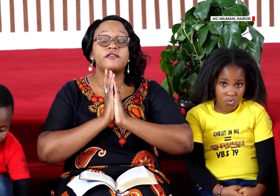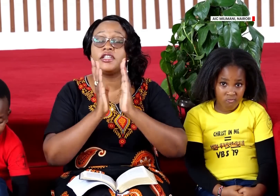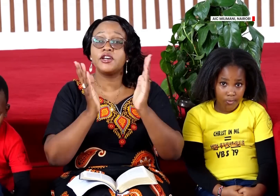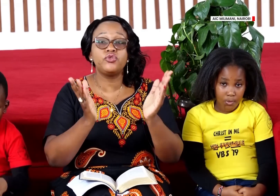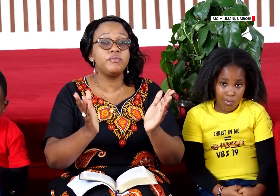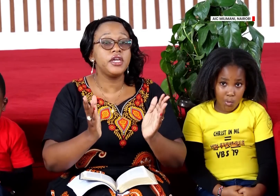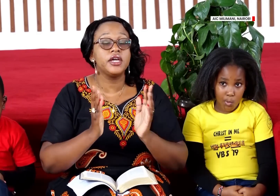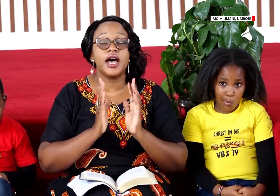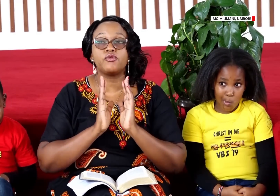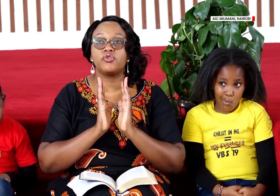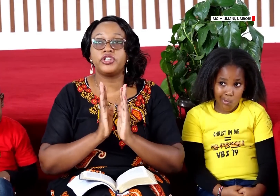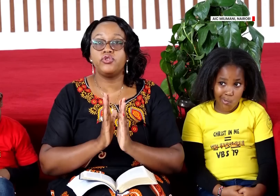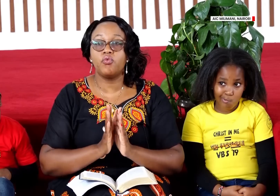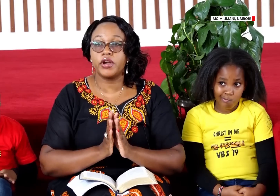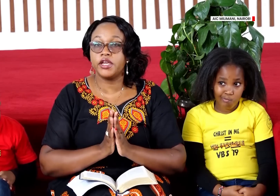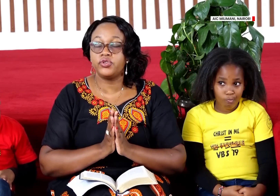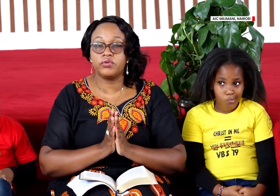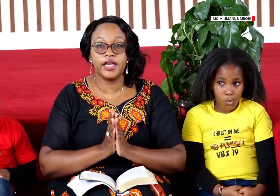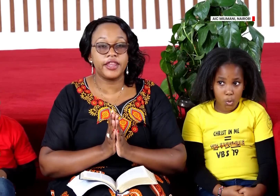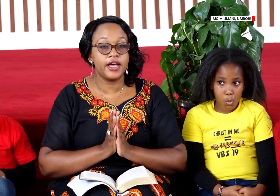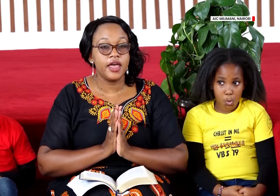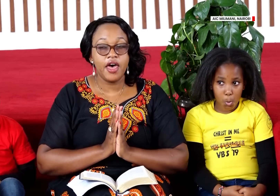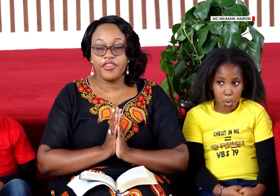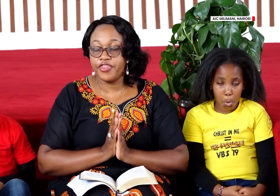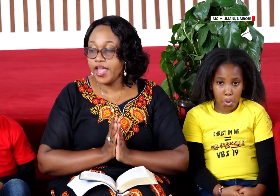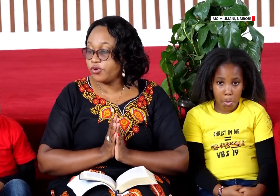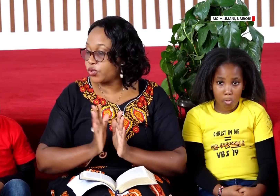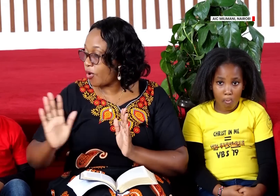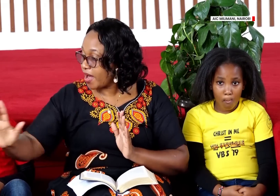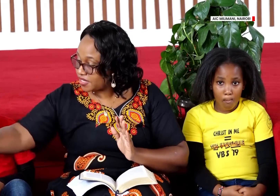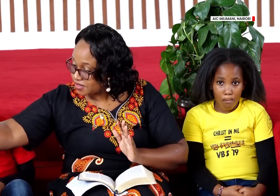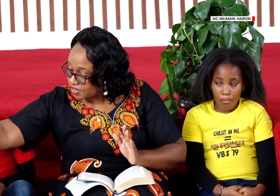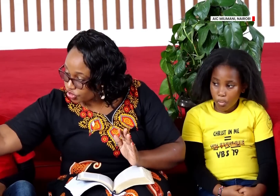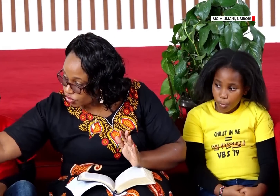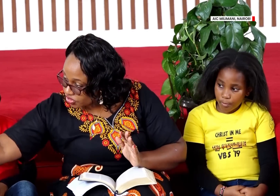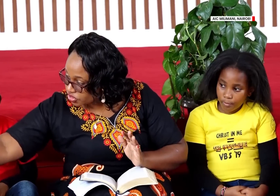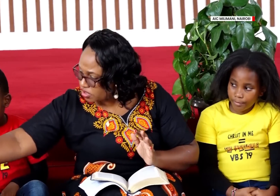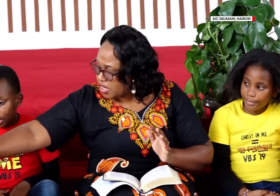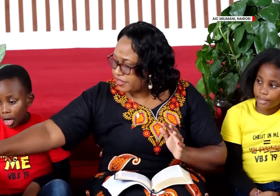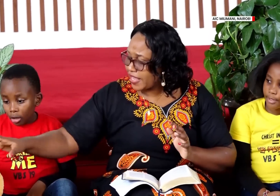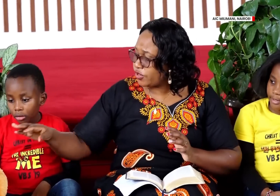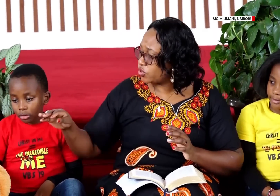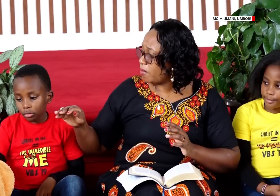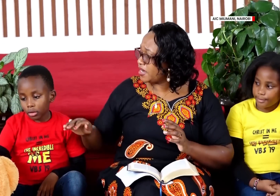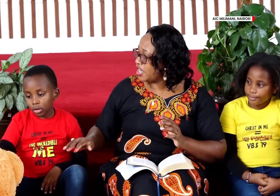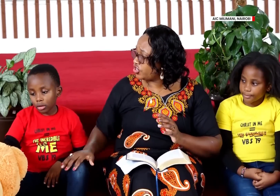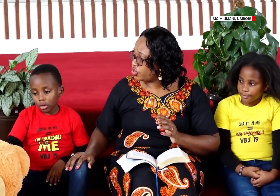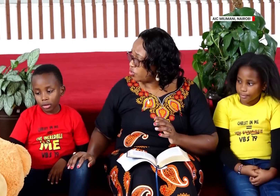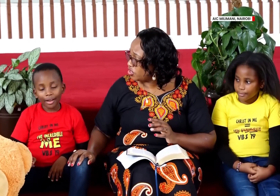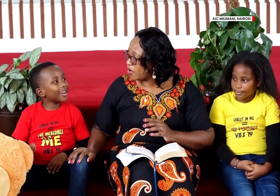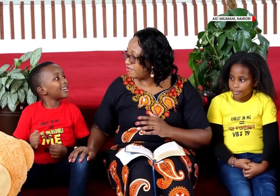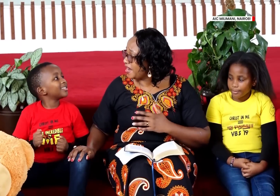need help, you can reach out to me and we continue walking together. Thank you so much, Josh. Thank you so